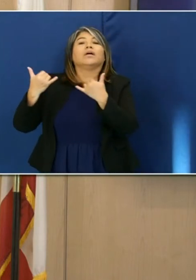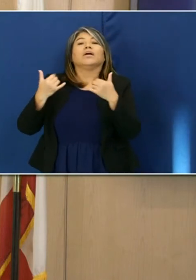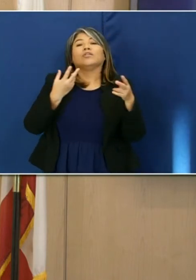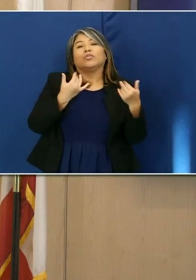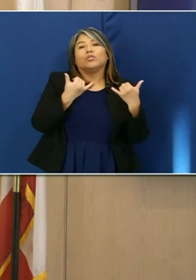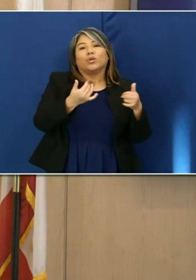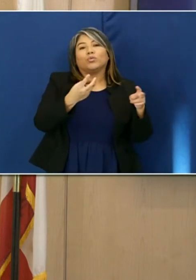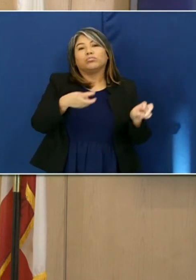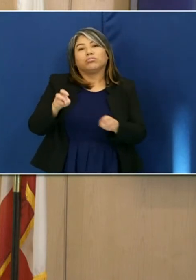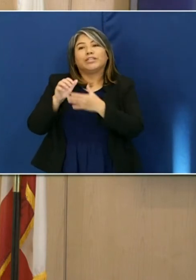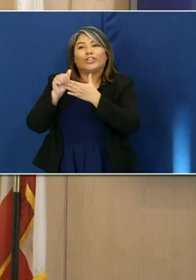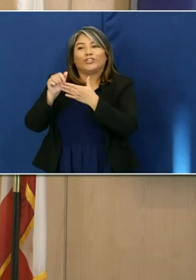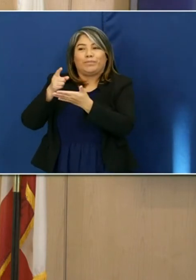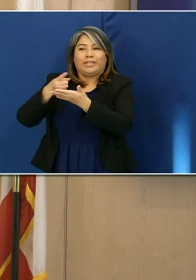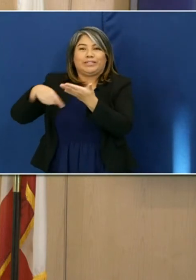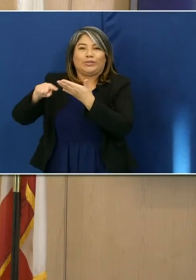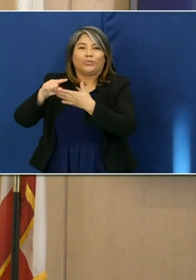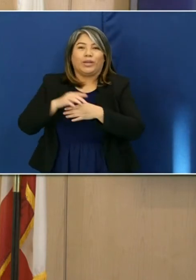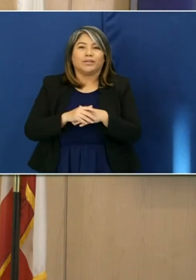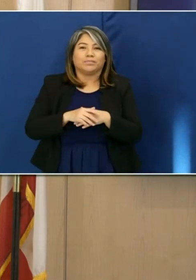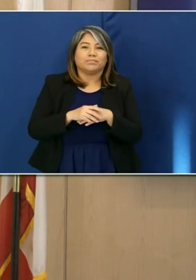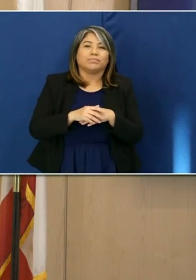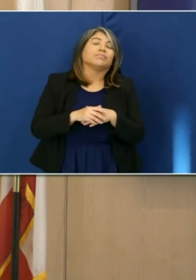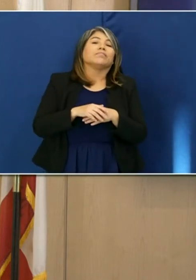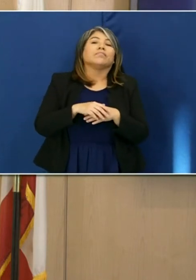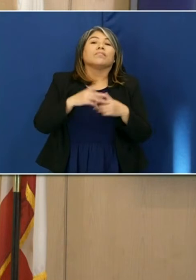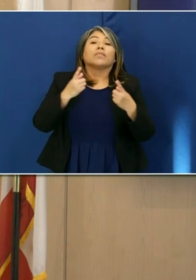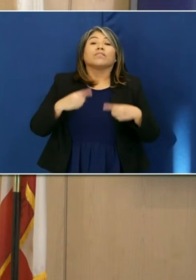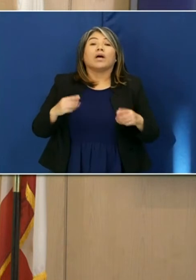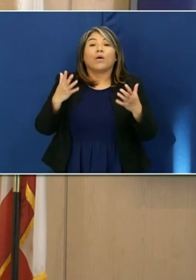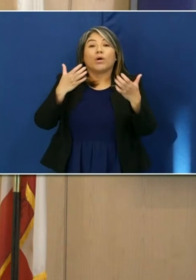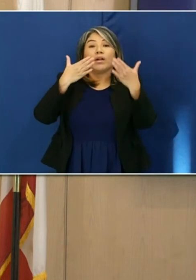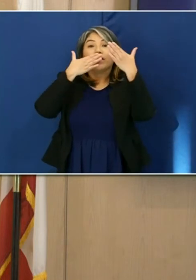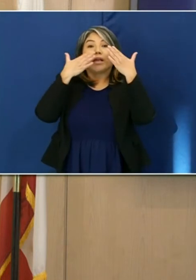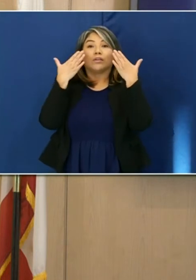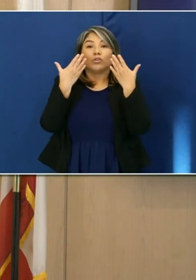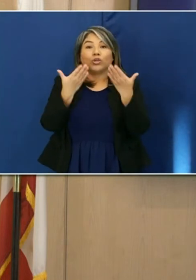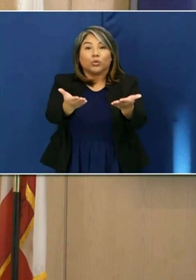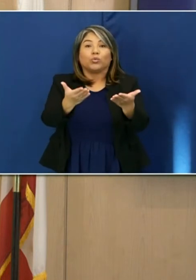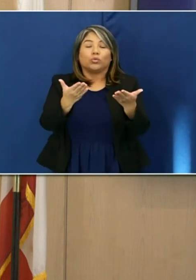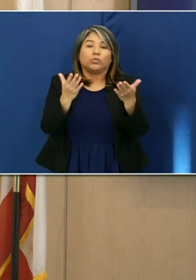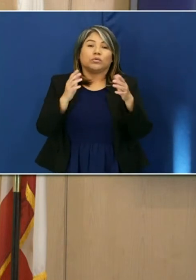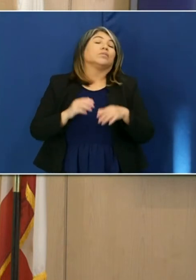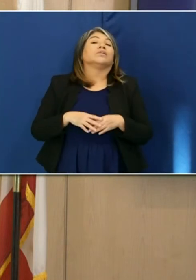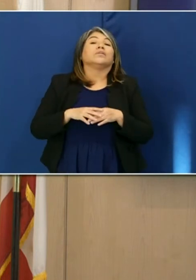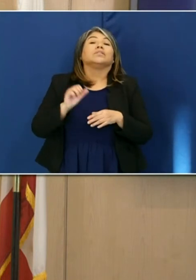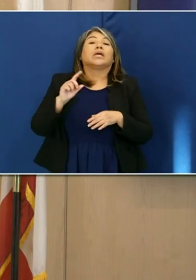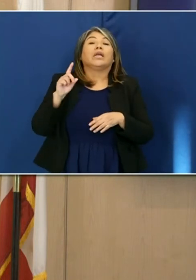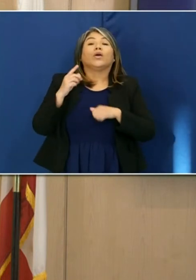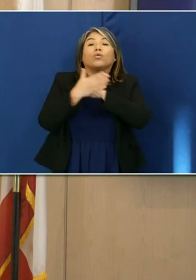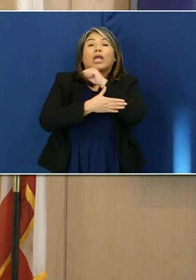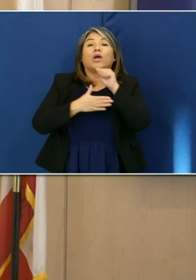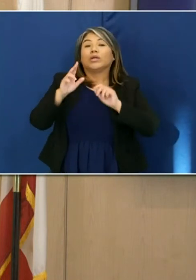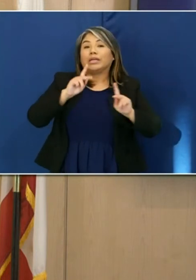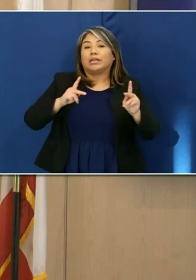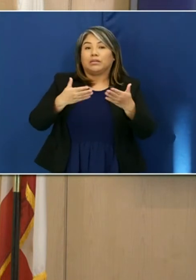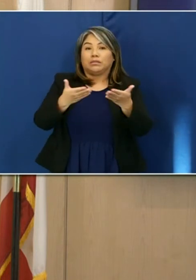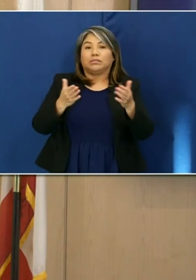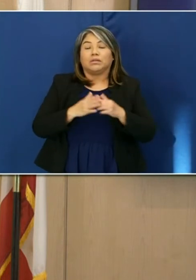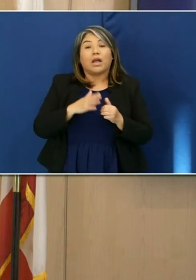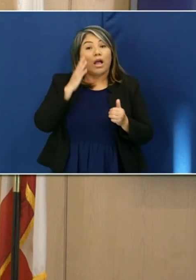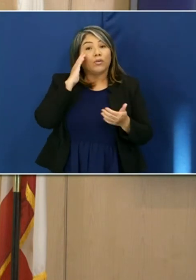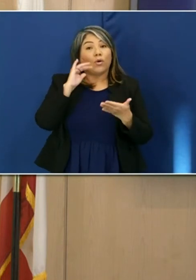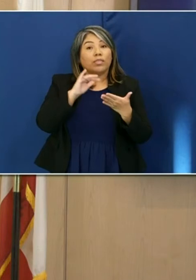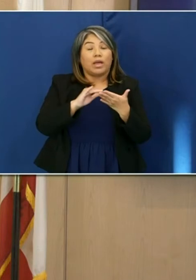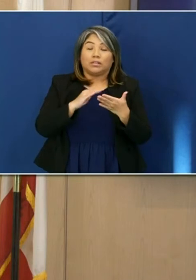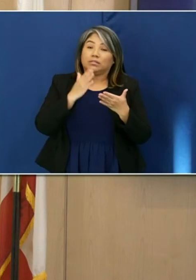new leadership this next week. Finally, I want to thank you, the citizens of San Diego County. I know